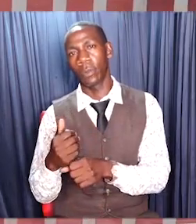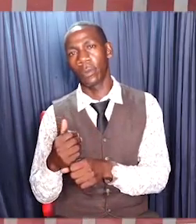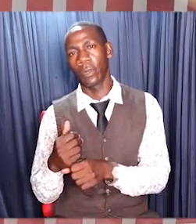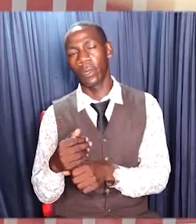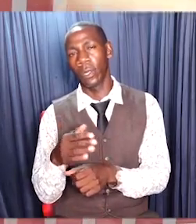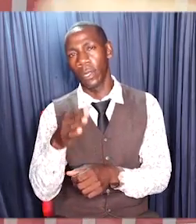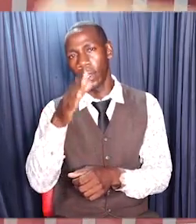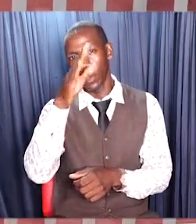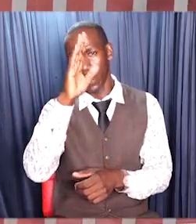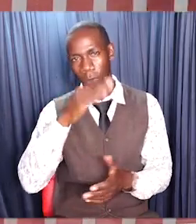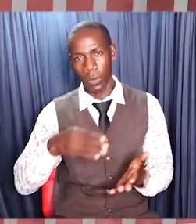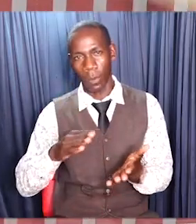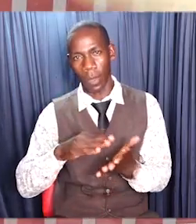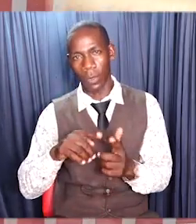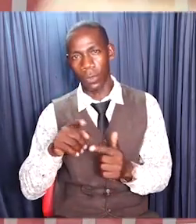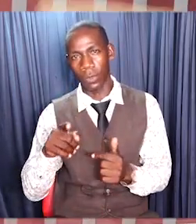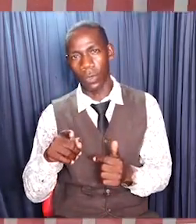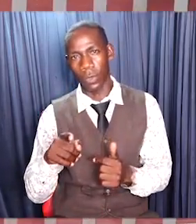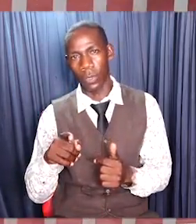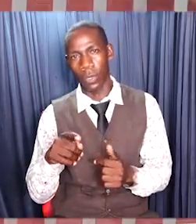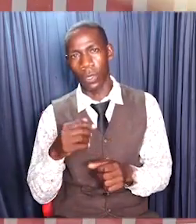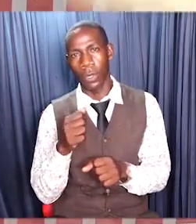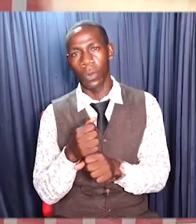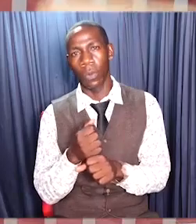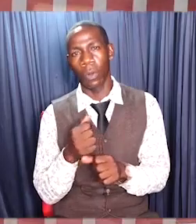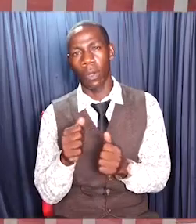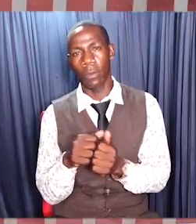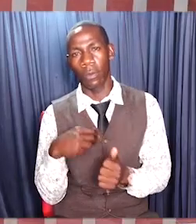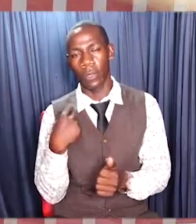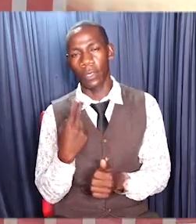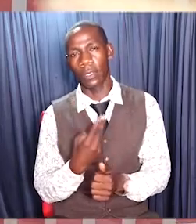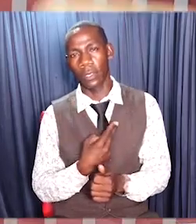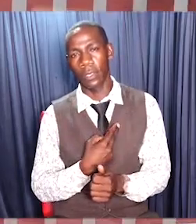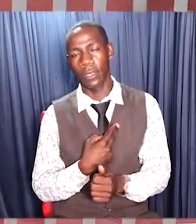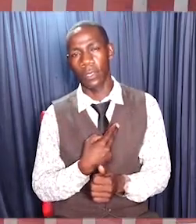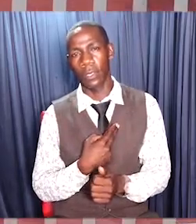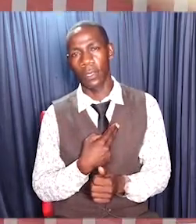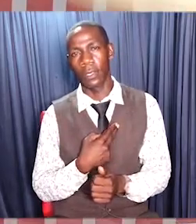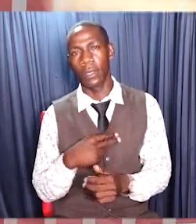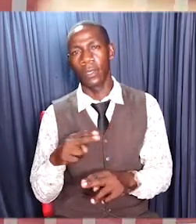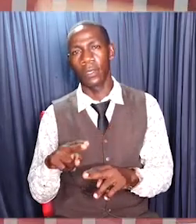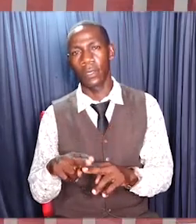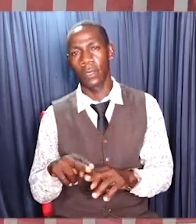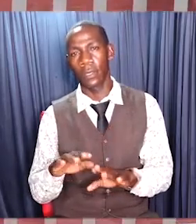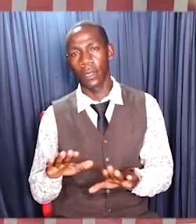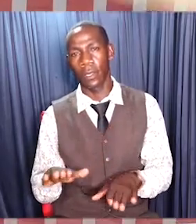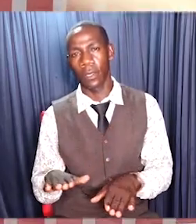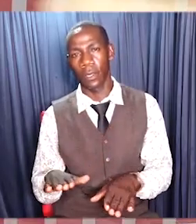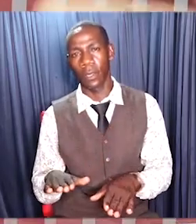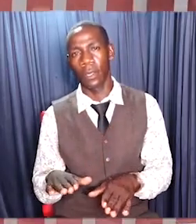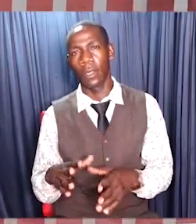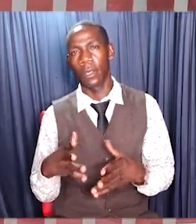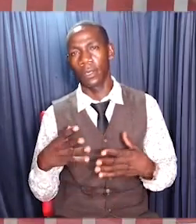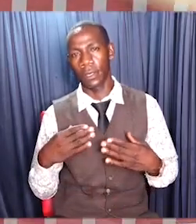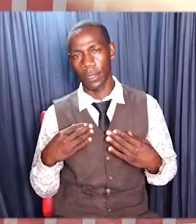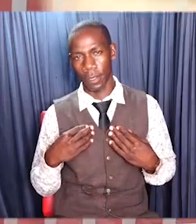that you should amend. For God to come back to us. Na afanye kazi na sisi. And works with us. Ndio mimi nikaketishwa chini. And I was sat down. Na